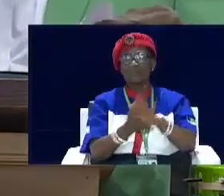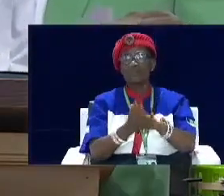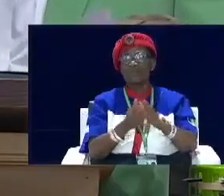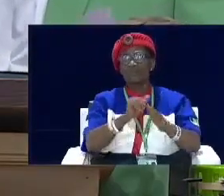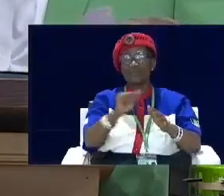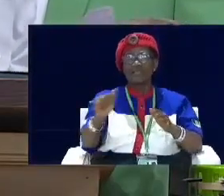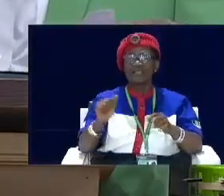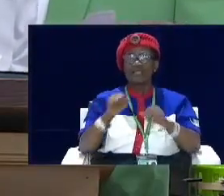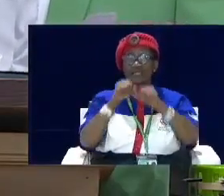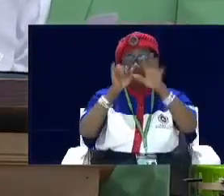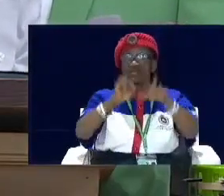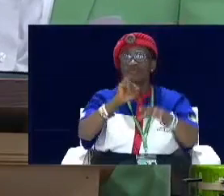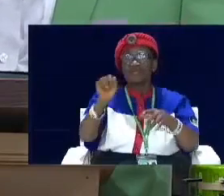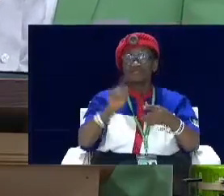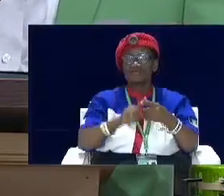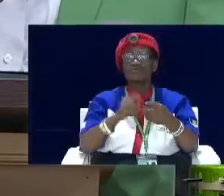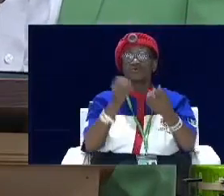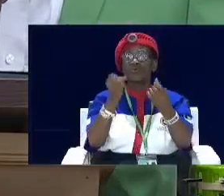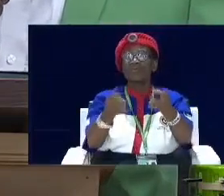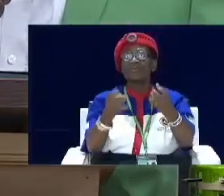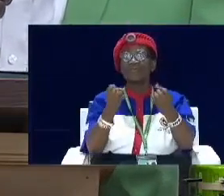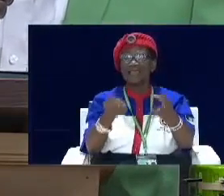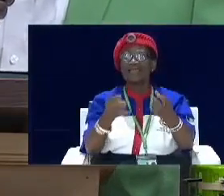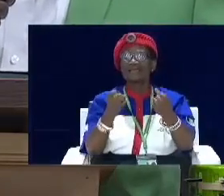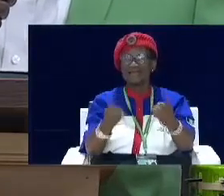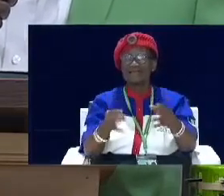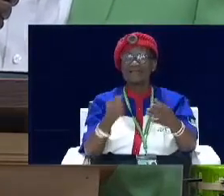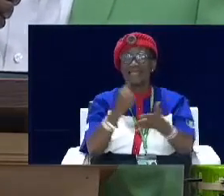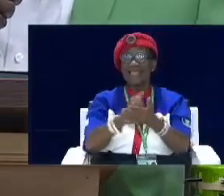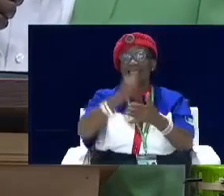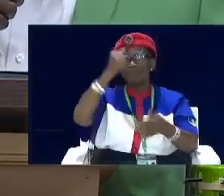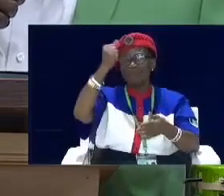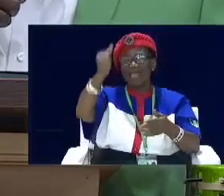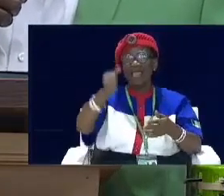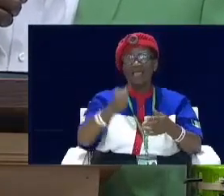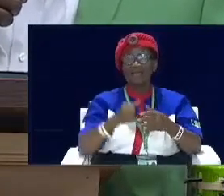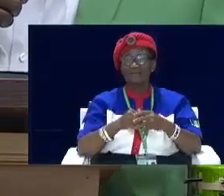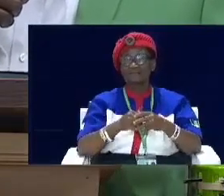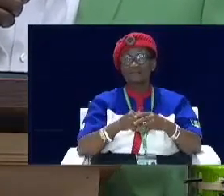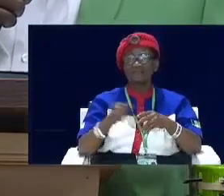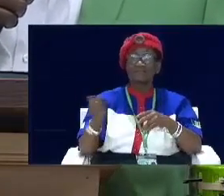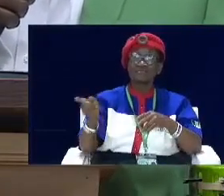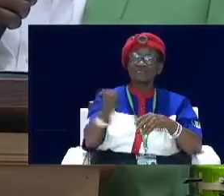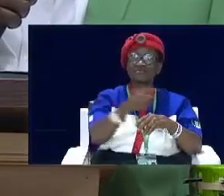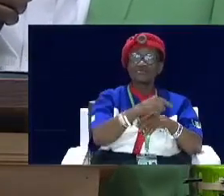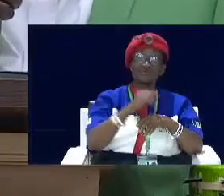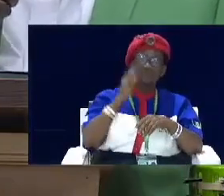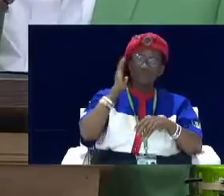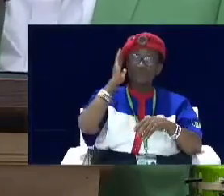many. Iwo na wa di ibukun fun opopolopo eniyan. You